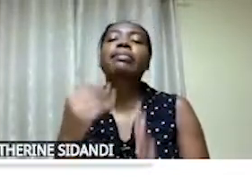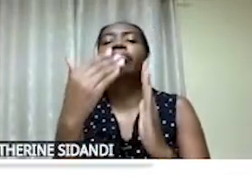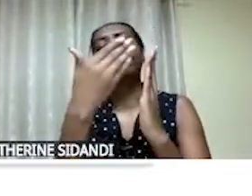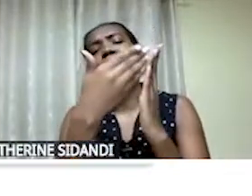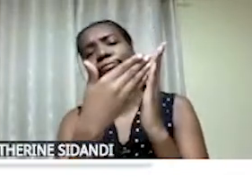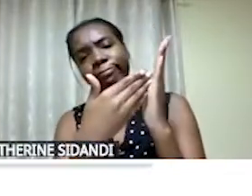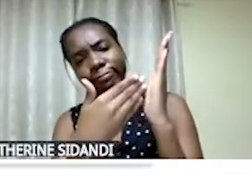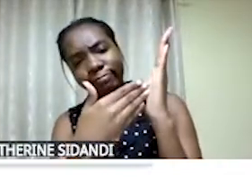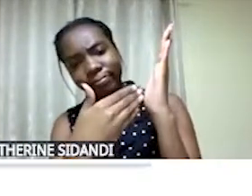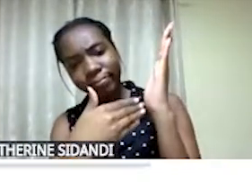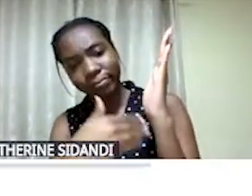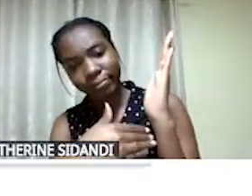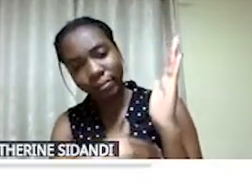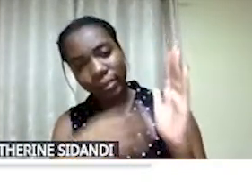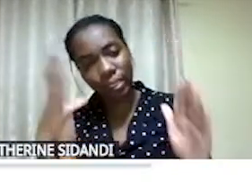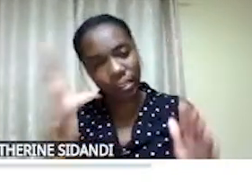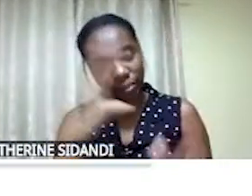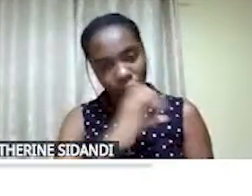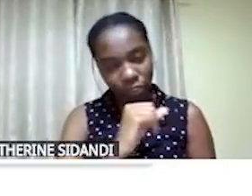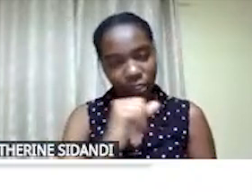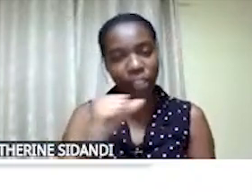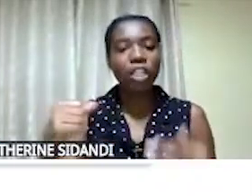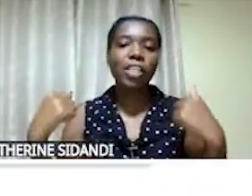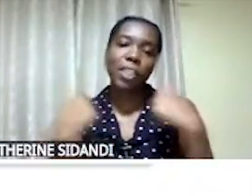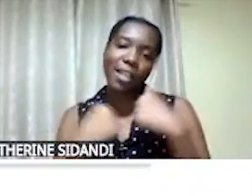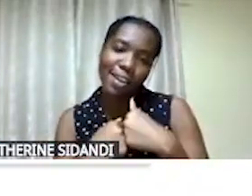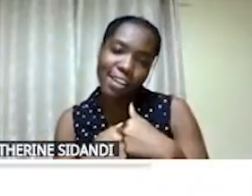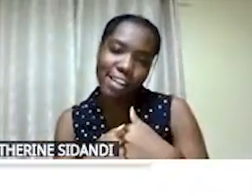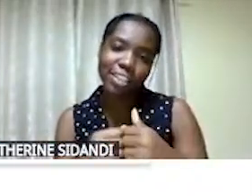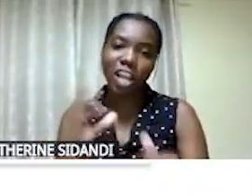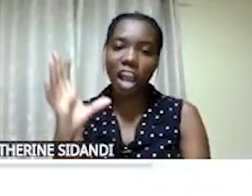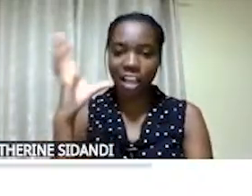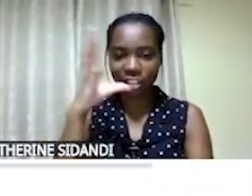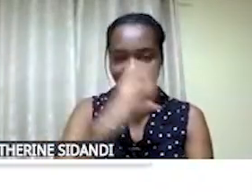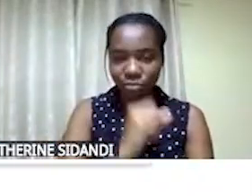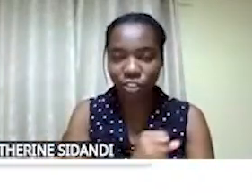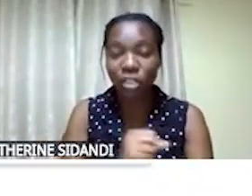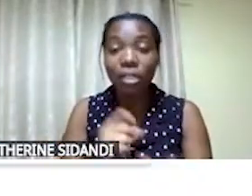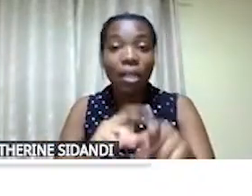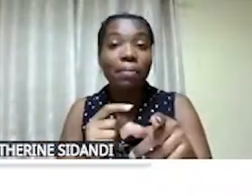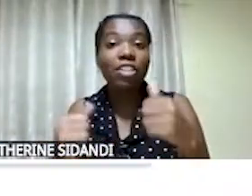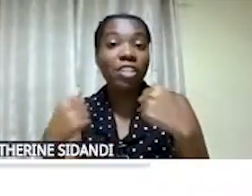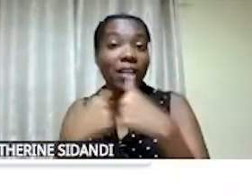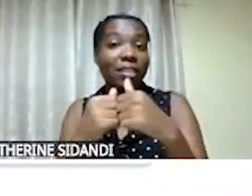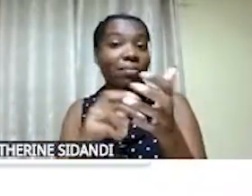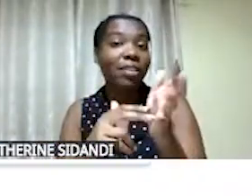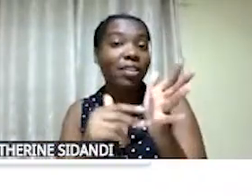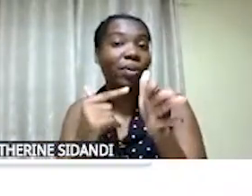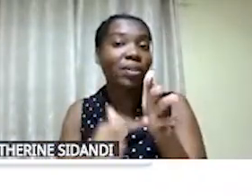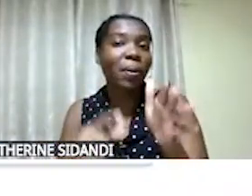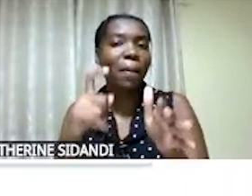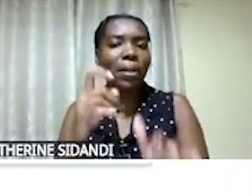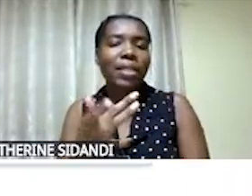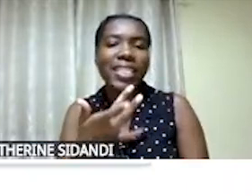We want to challenge the assumption. And when I say challenge, means you also want to just